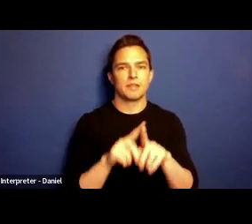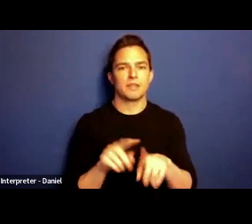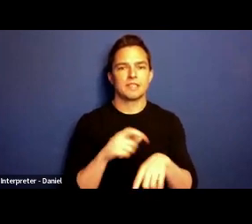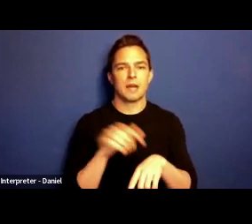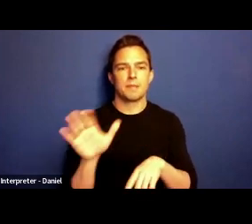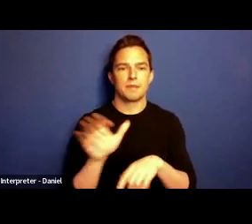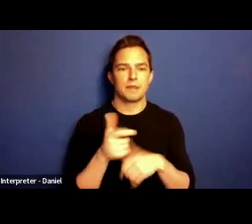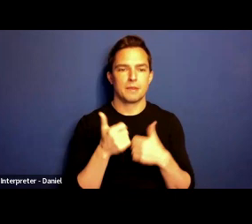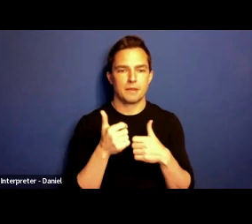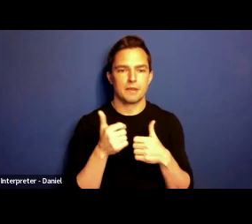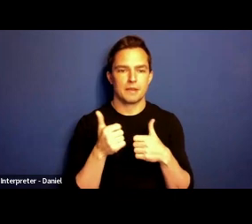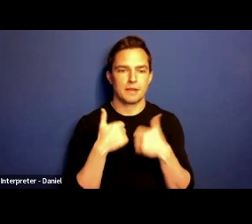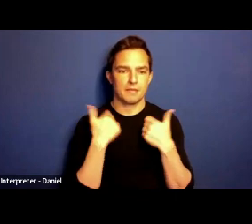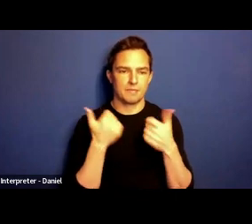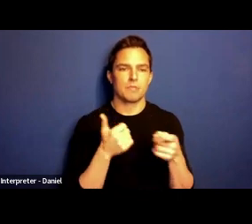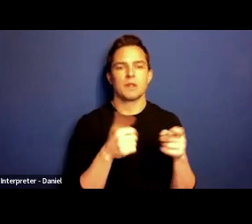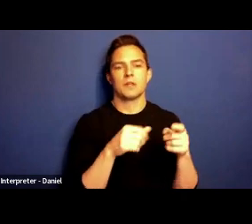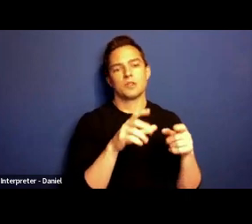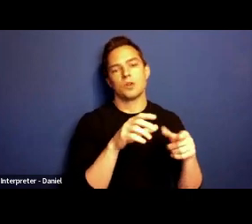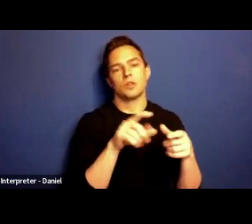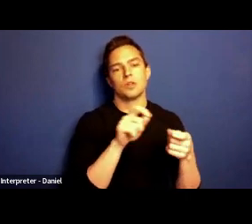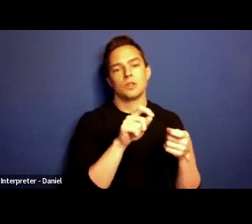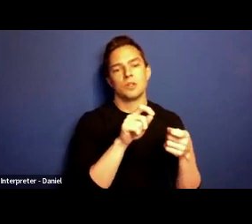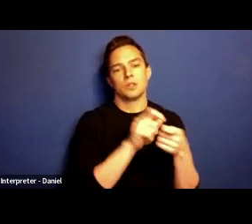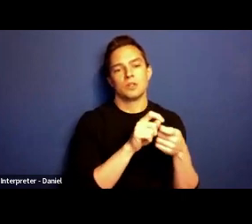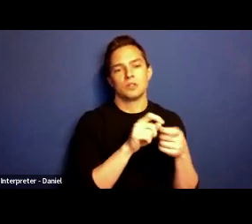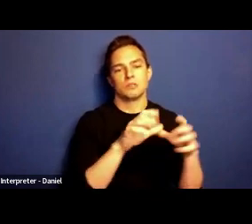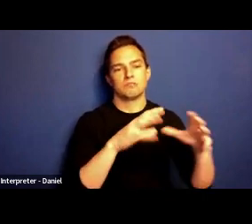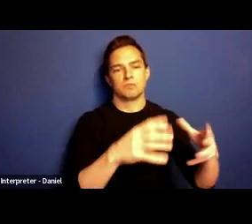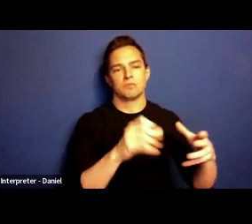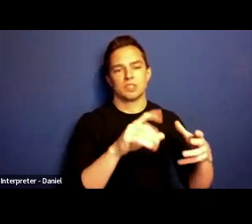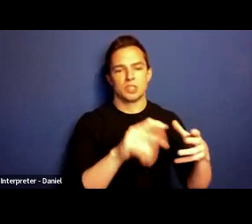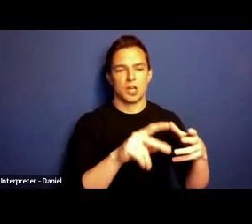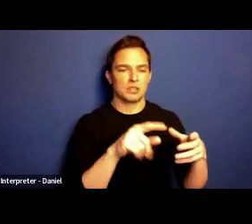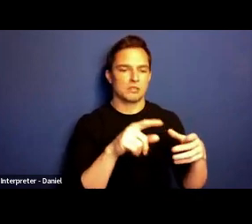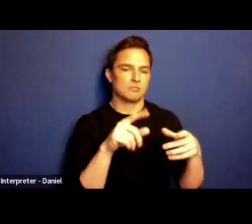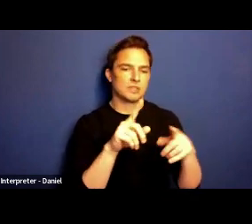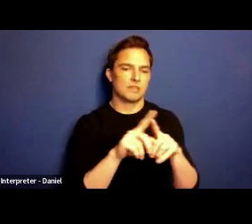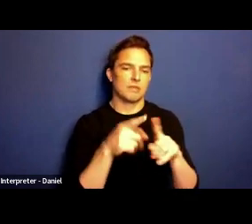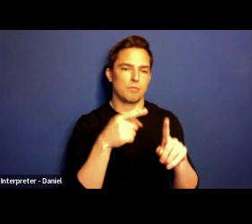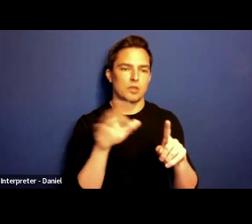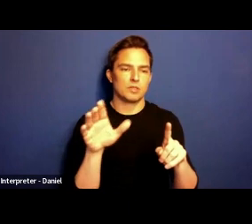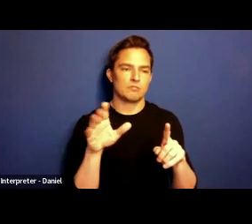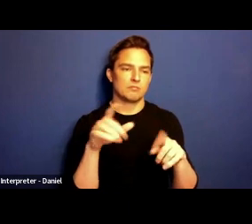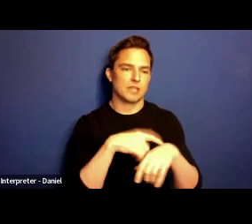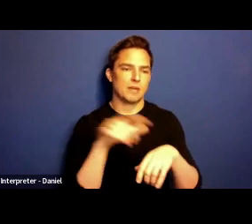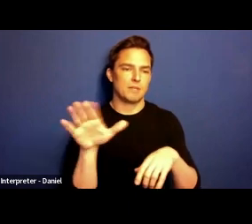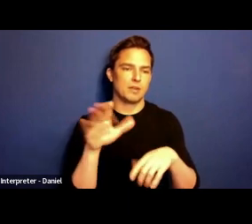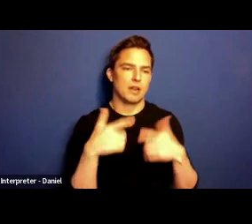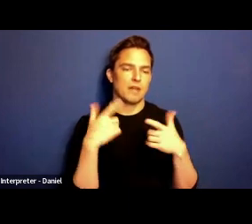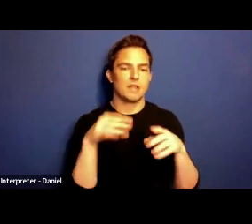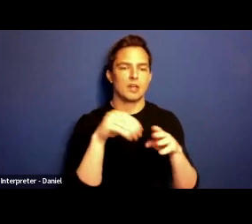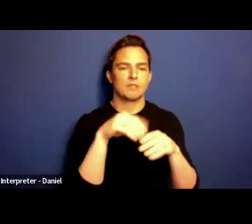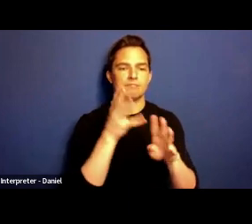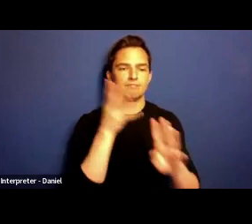certain stock or number of individuals, adults, in acute mental health crisis waiting in the community. So those are